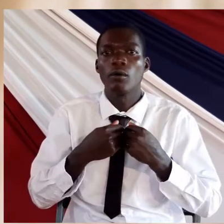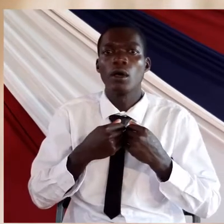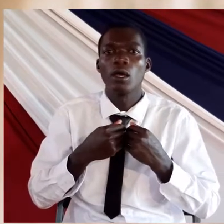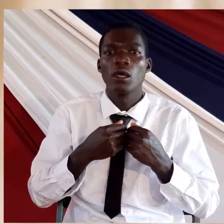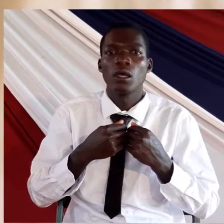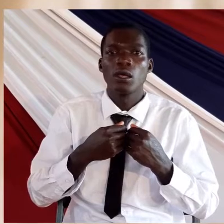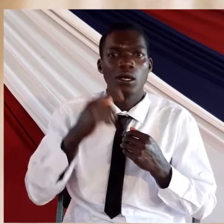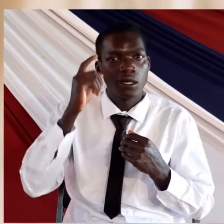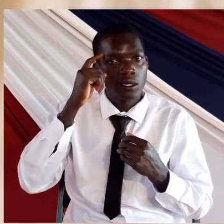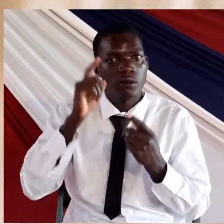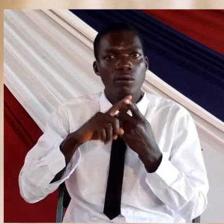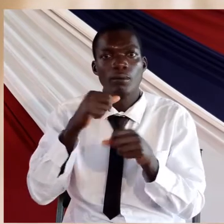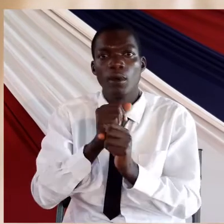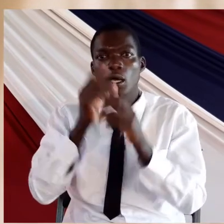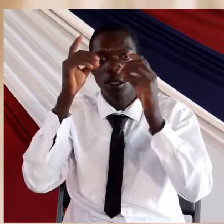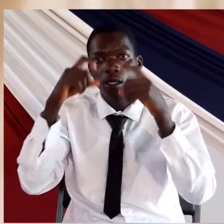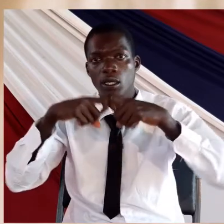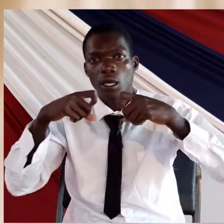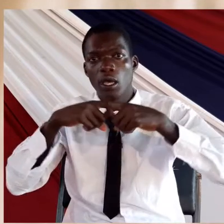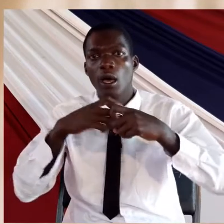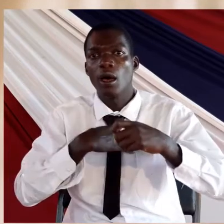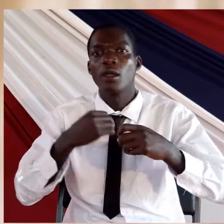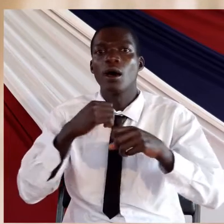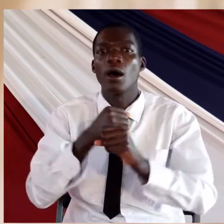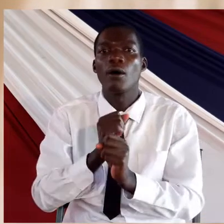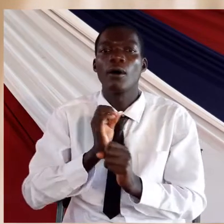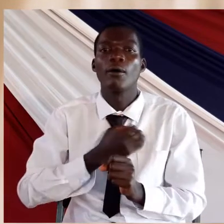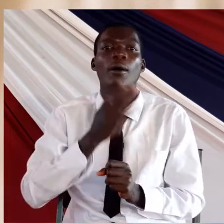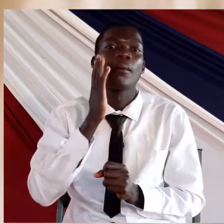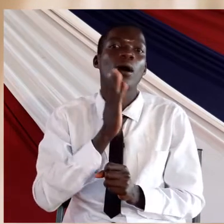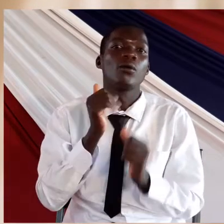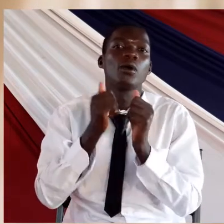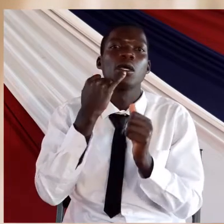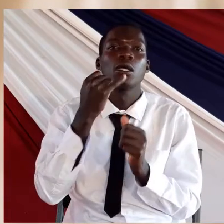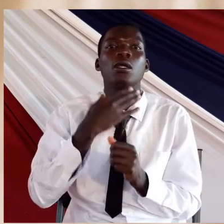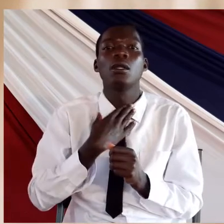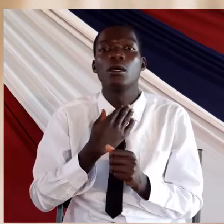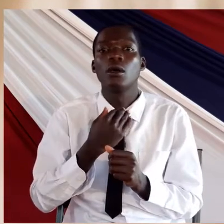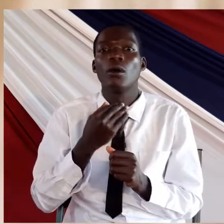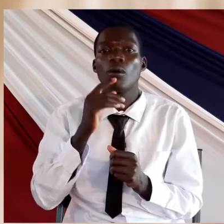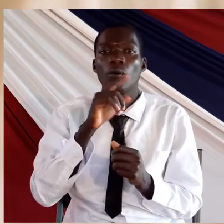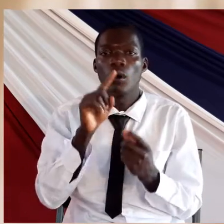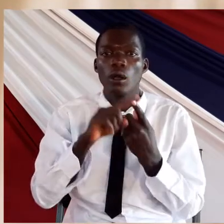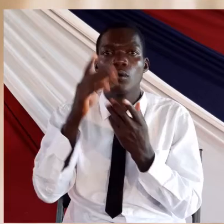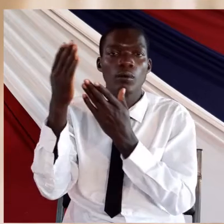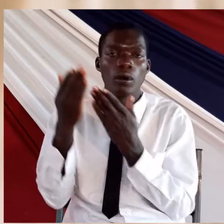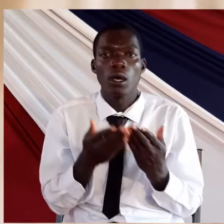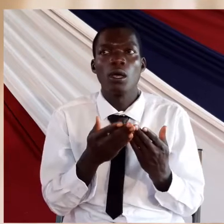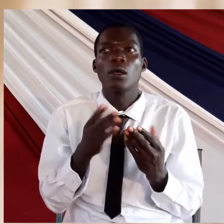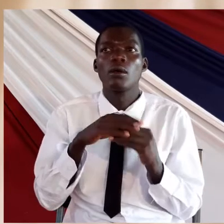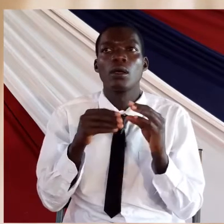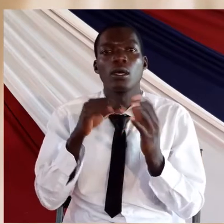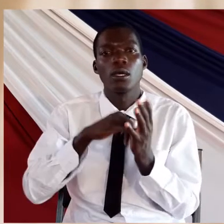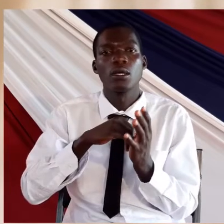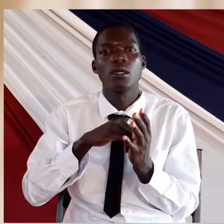makes sense. It has to have elements of truth in it. If you brought it as a counterfeit, it